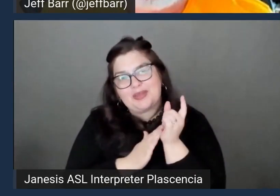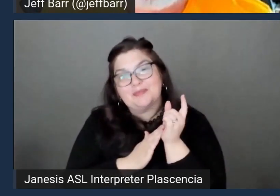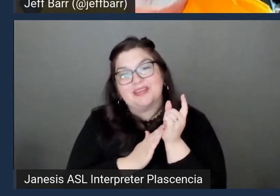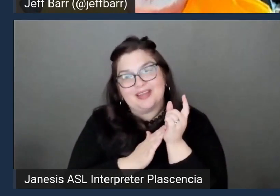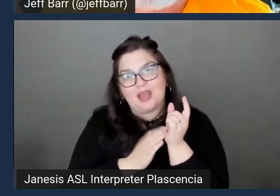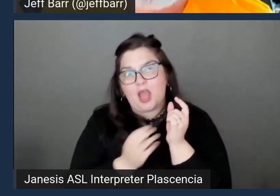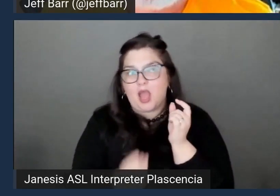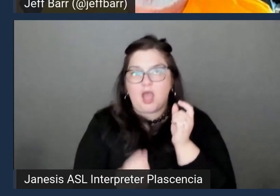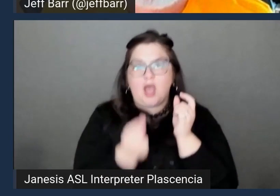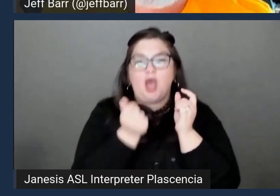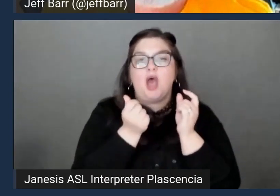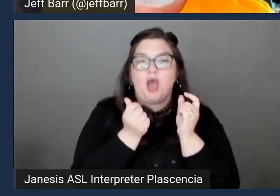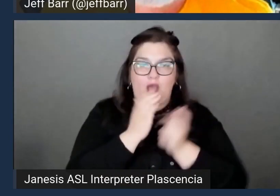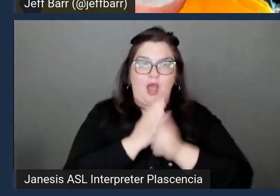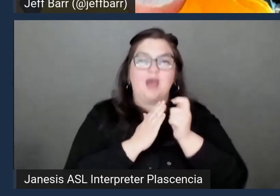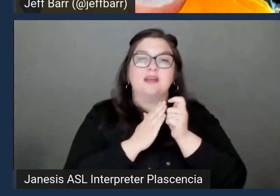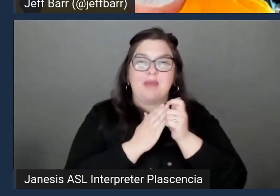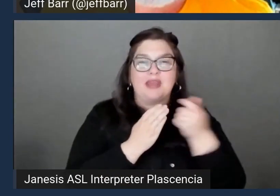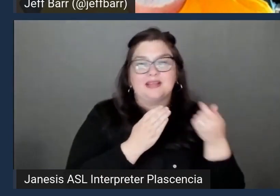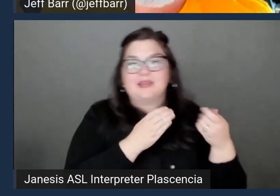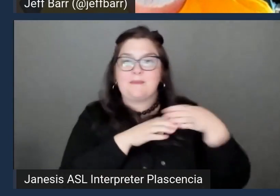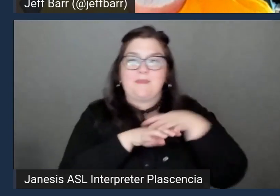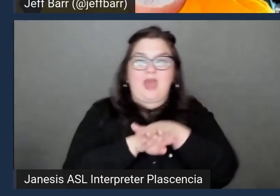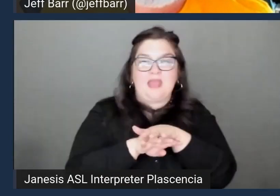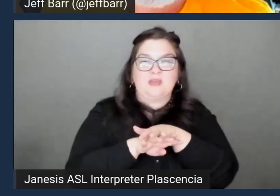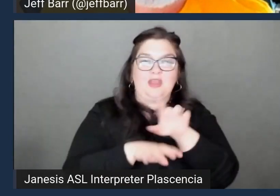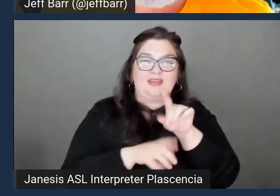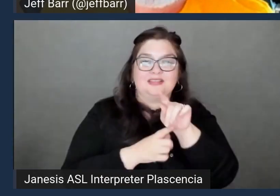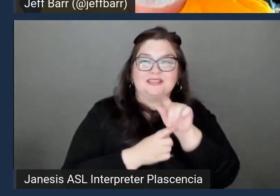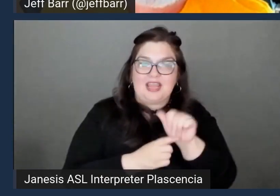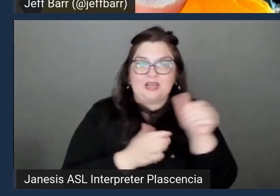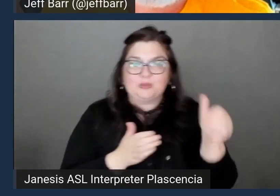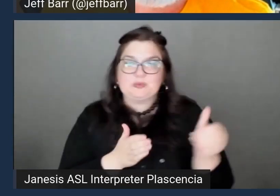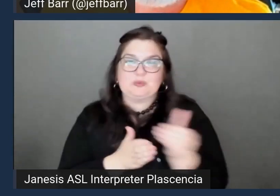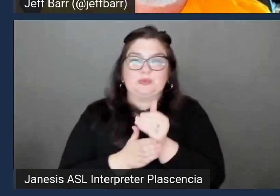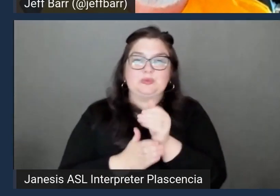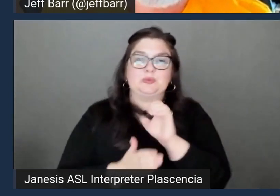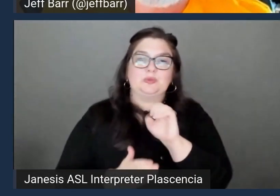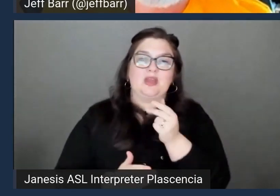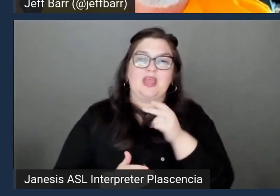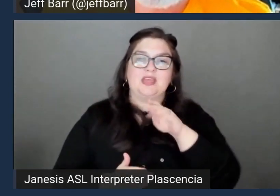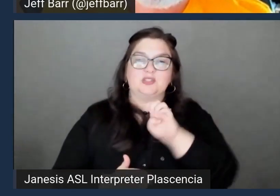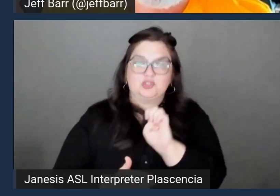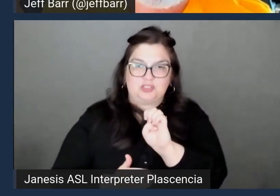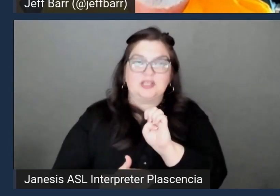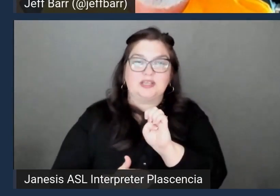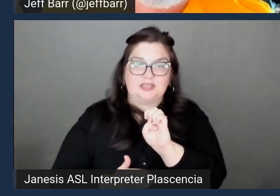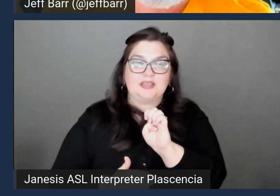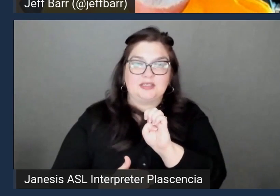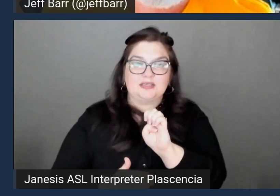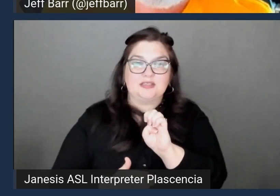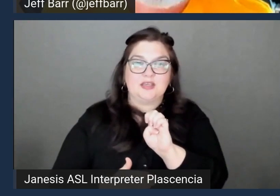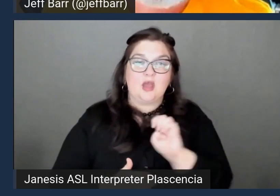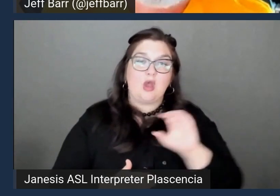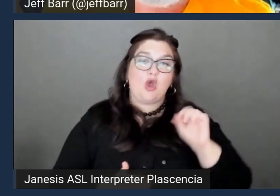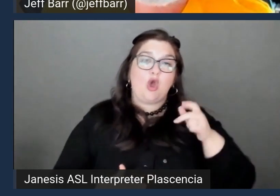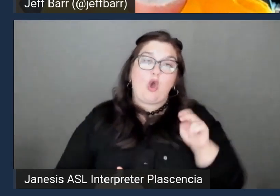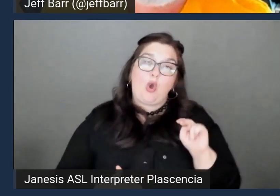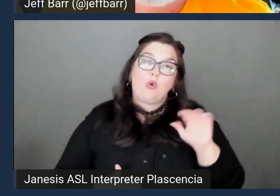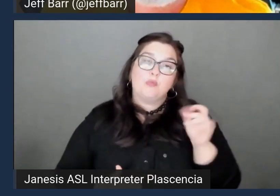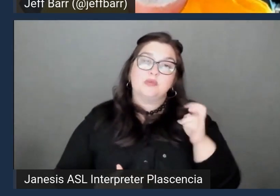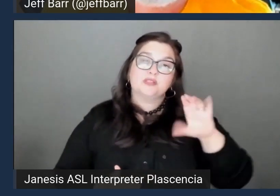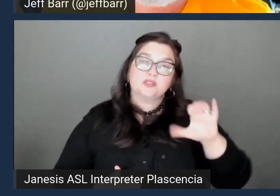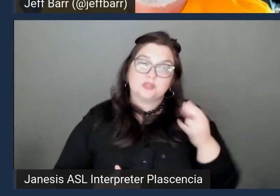automatically migrate the data to the new engine. And OpenSearch 1.0 is 100%,